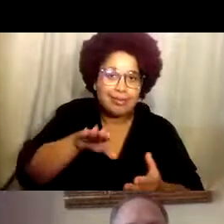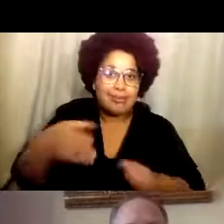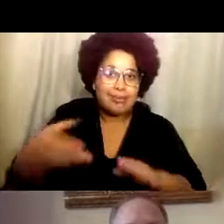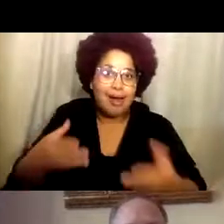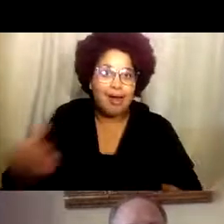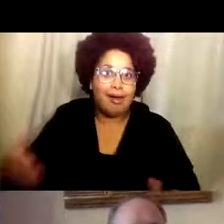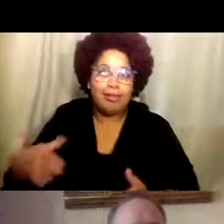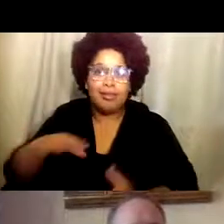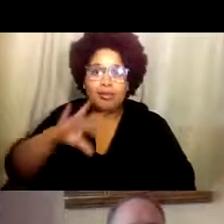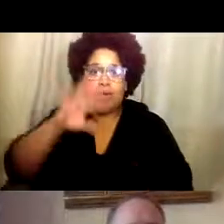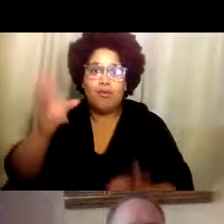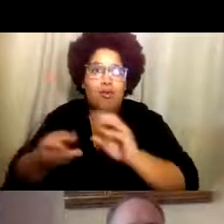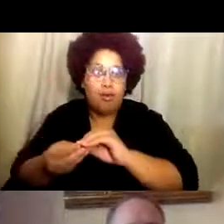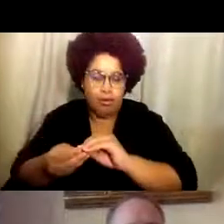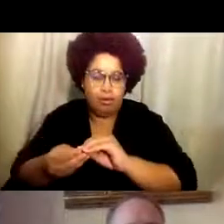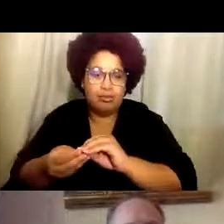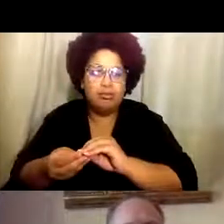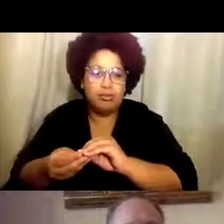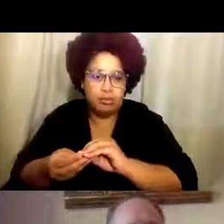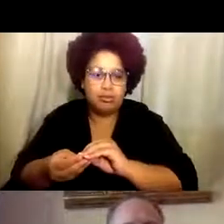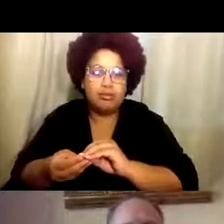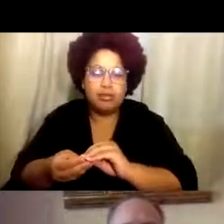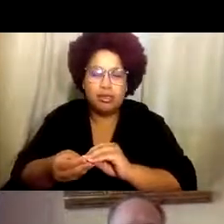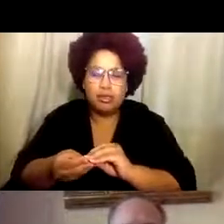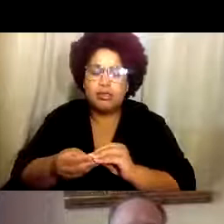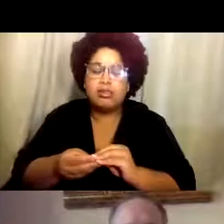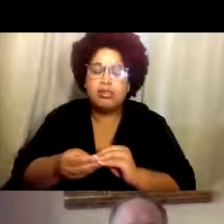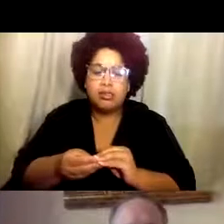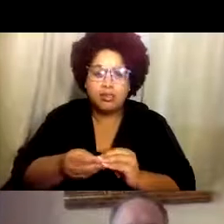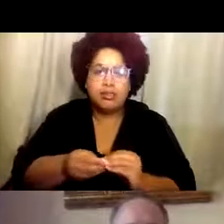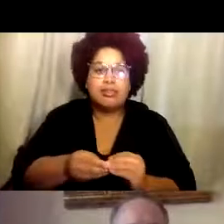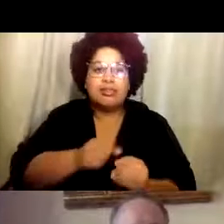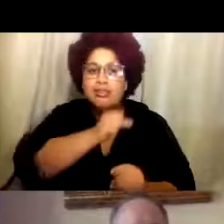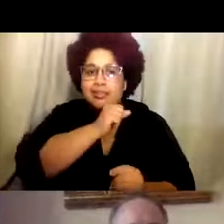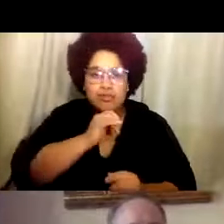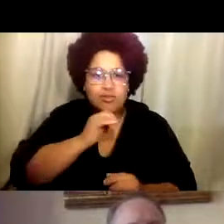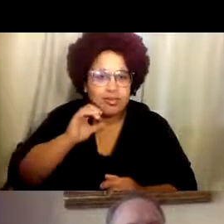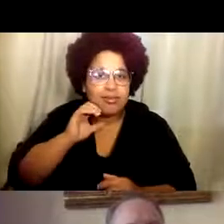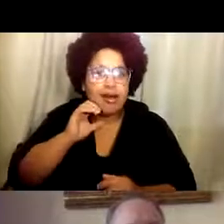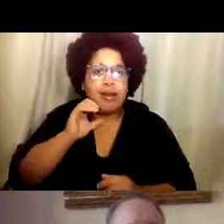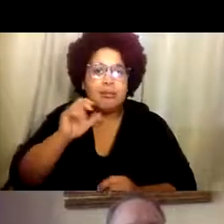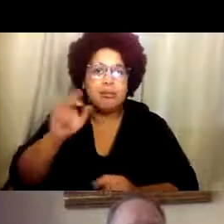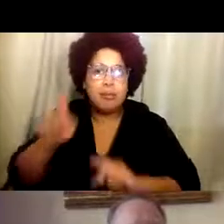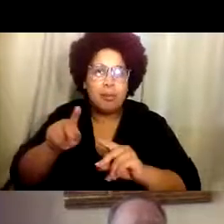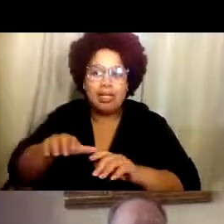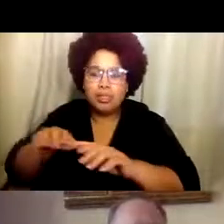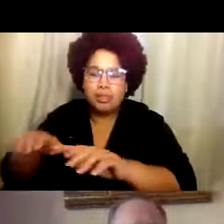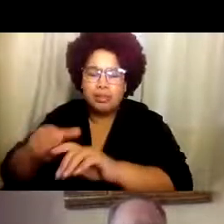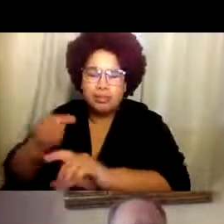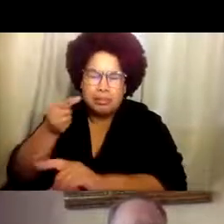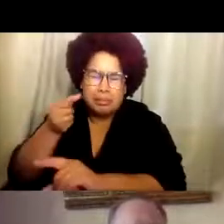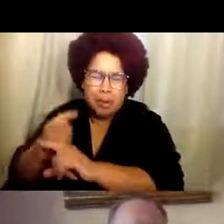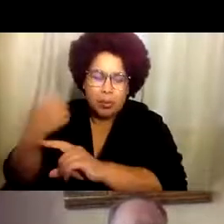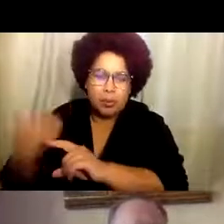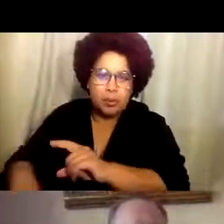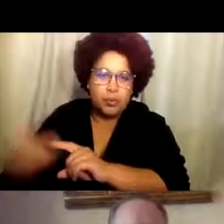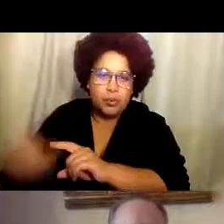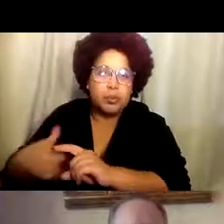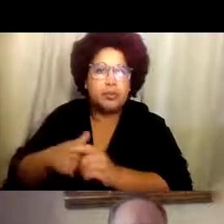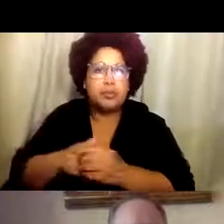overall. The senior elderly population has been hit really hard. Next slide, please.